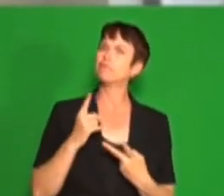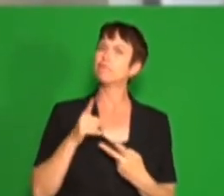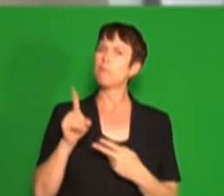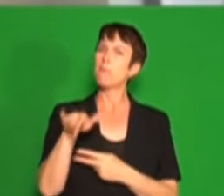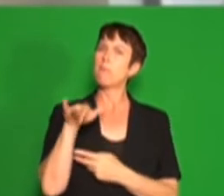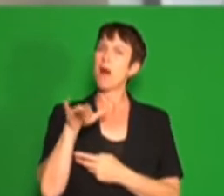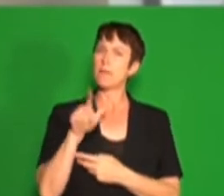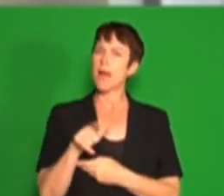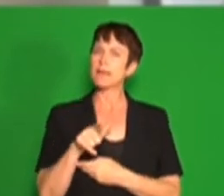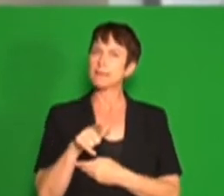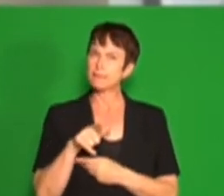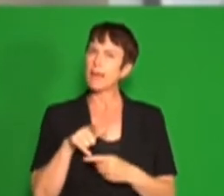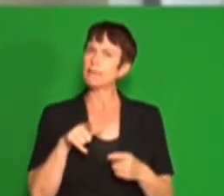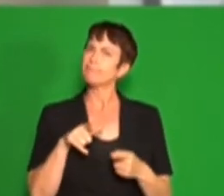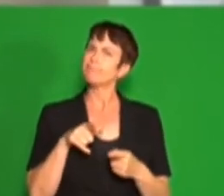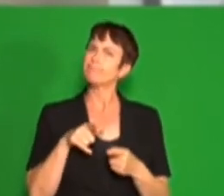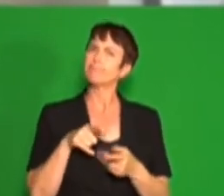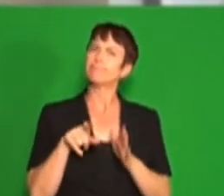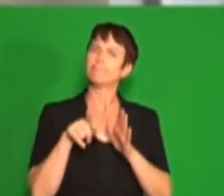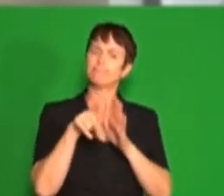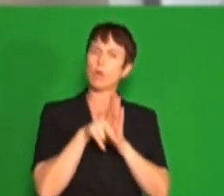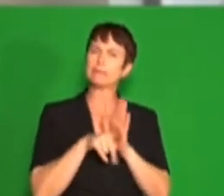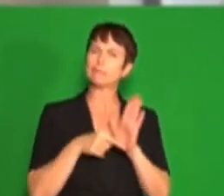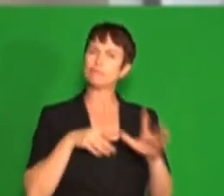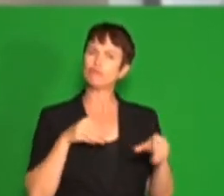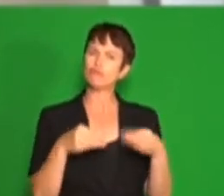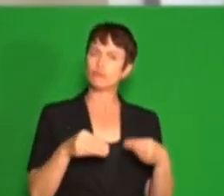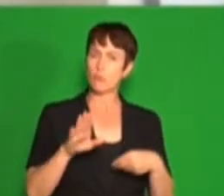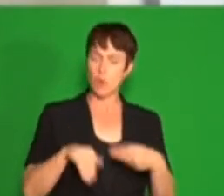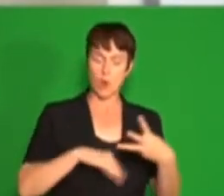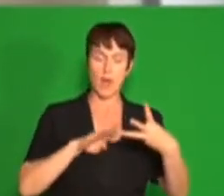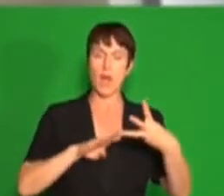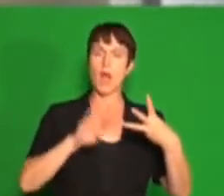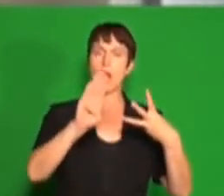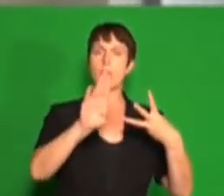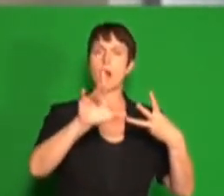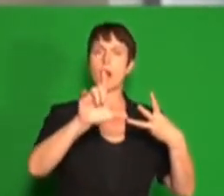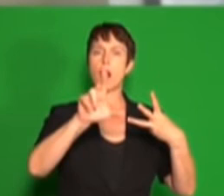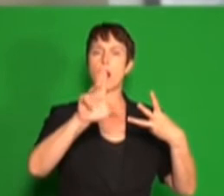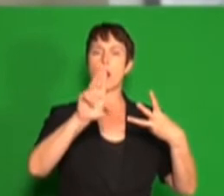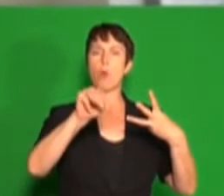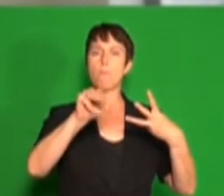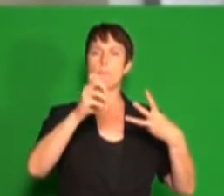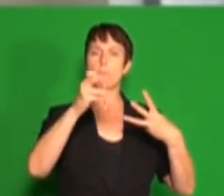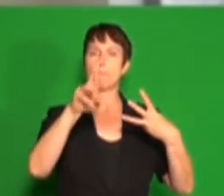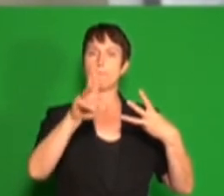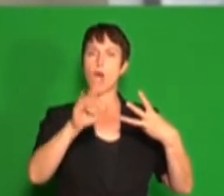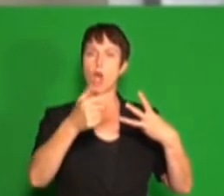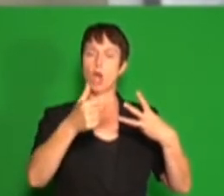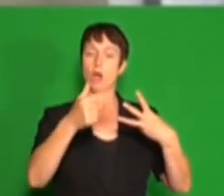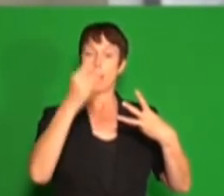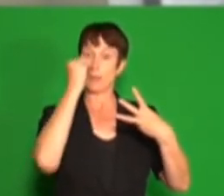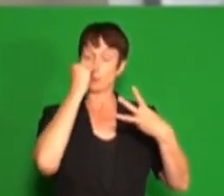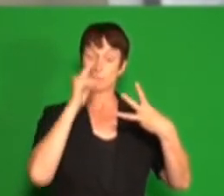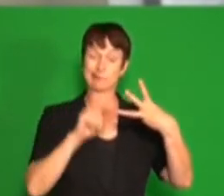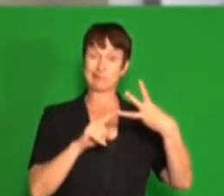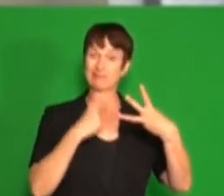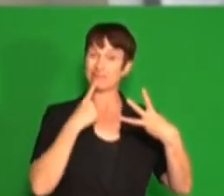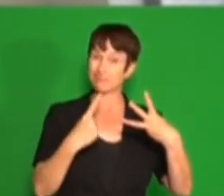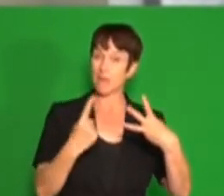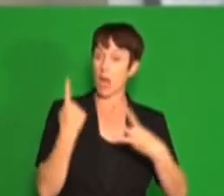policy? I have one from Prinesha Naidu from Bloomberg News. The monetary policy review